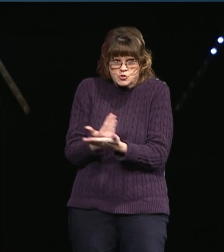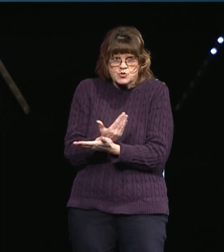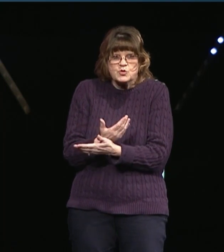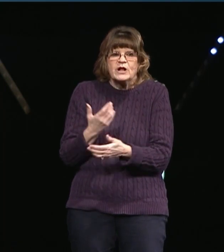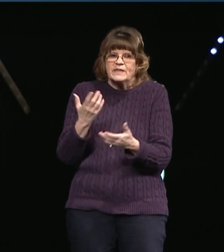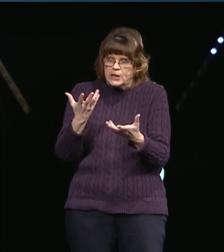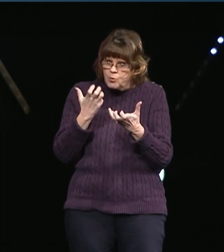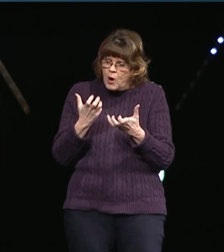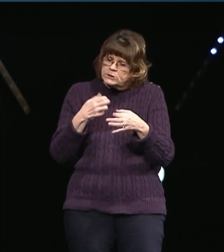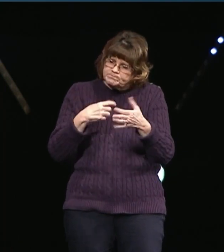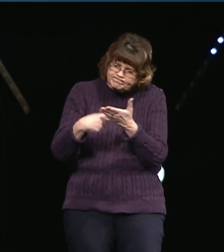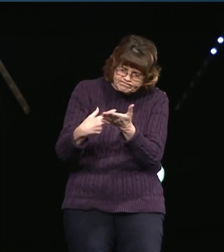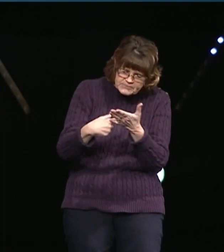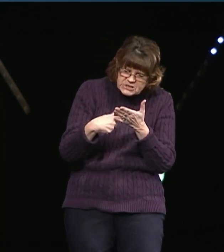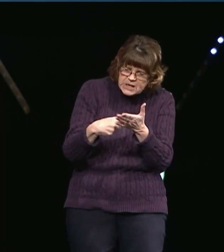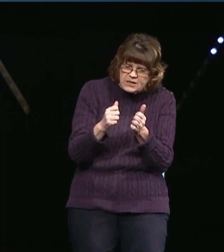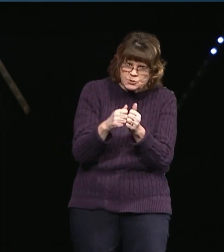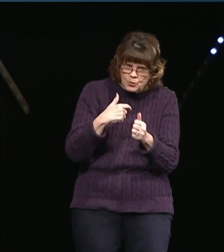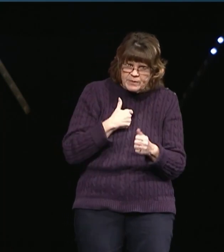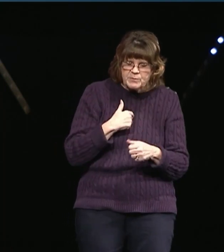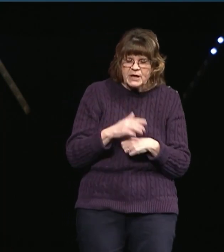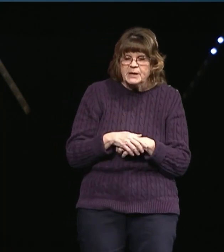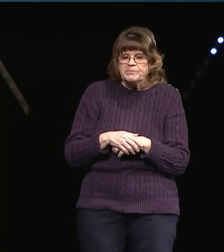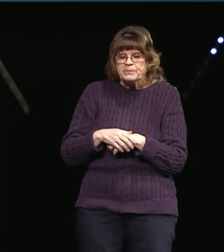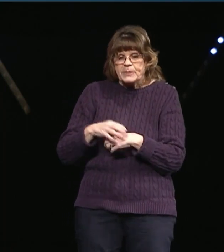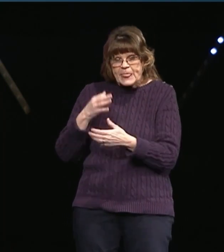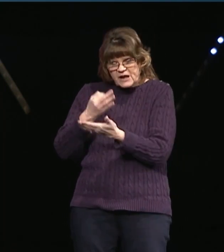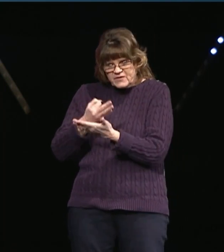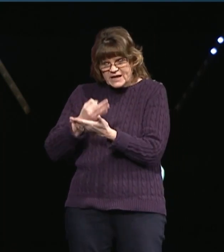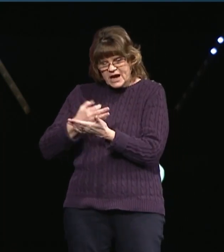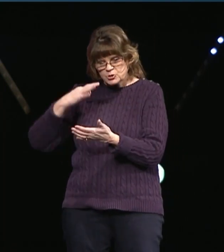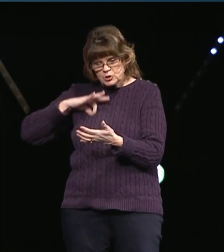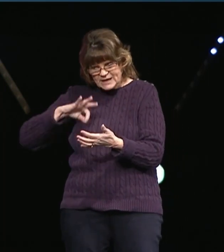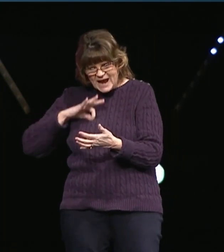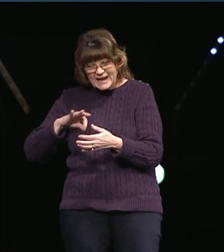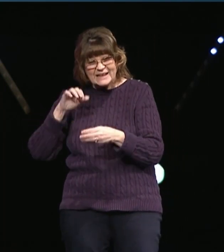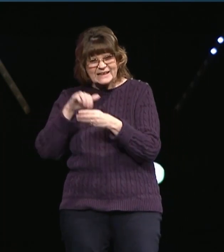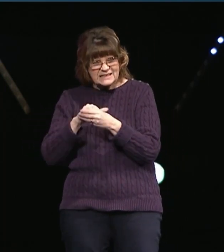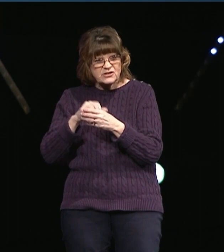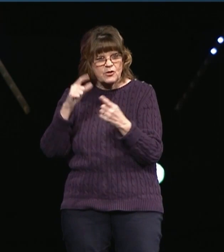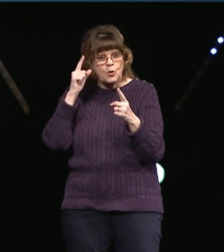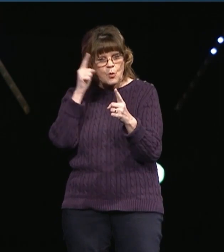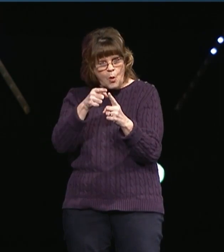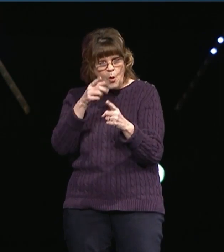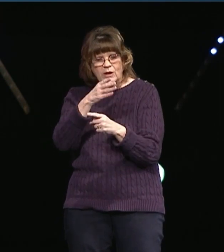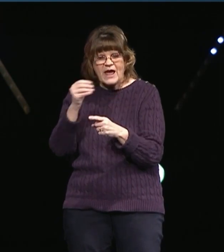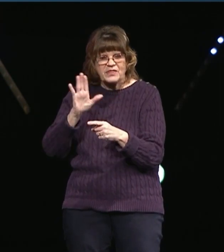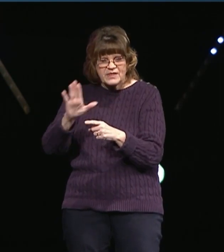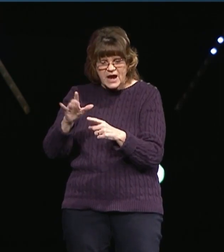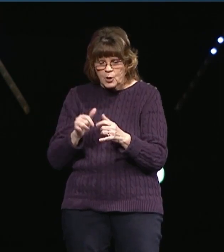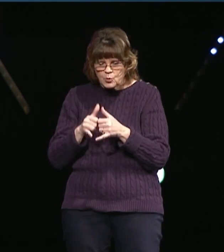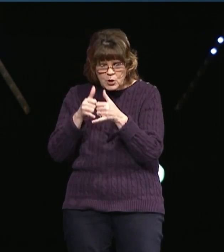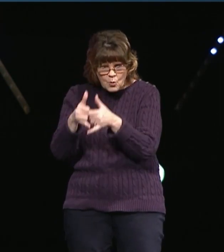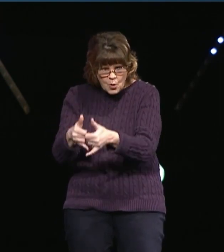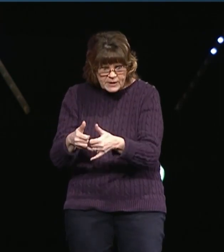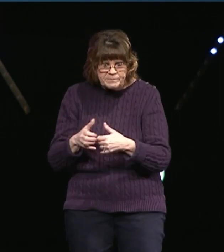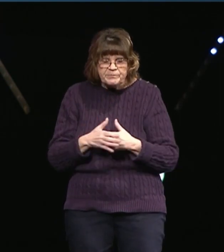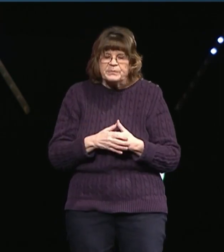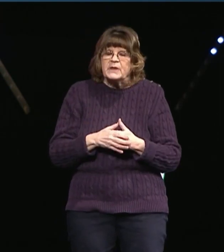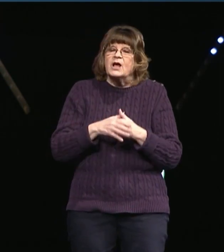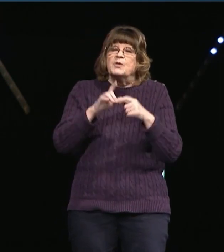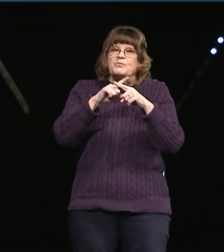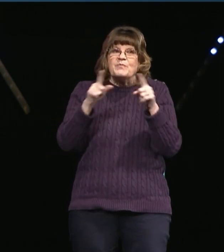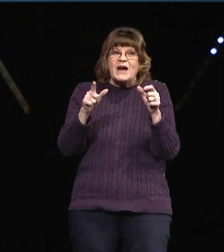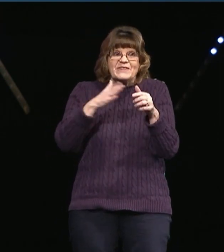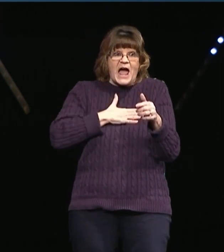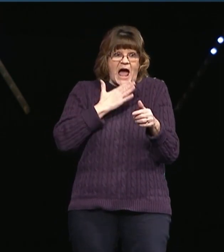me. To most entrepreneurs, financial gain is the goal and the reward. To Dennis, the happy faces of his deaf